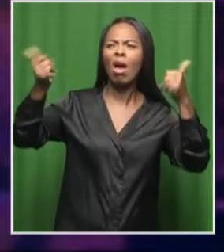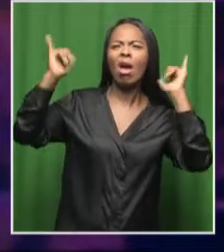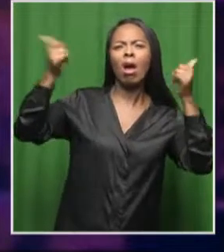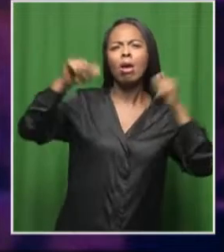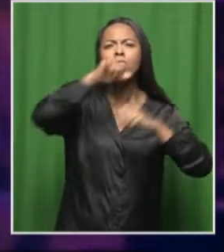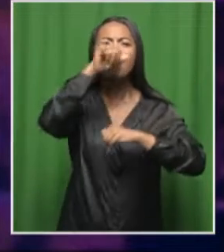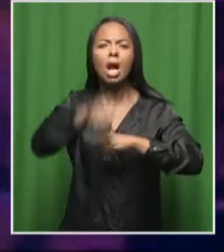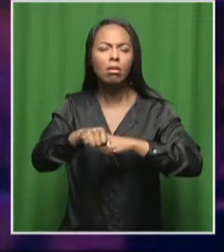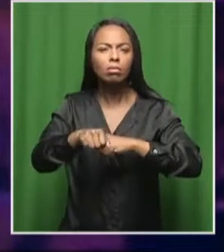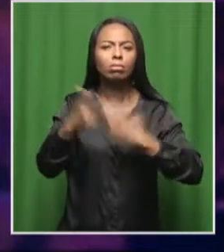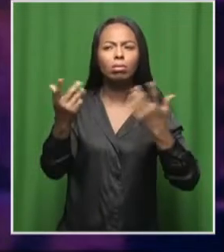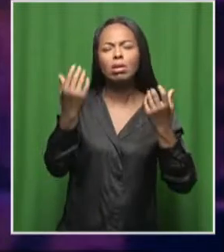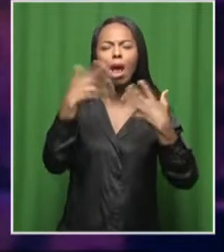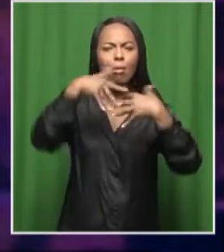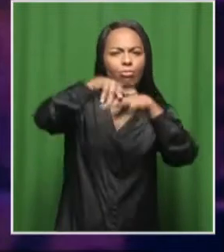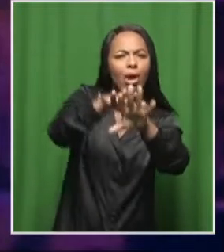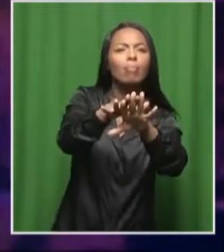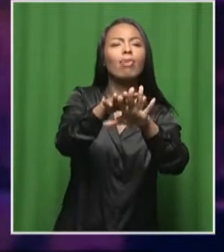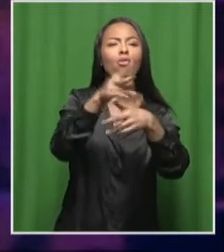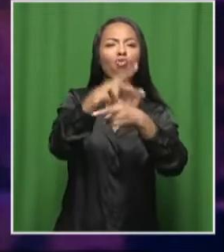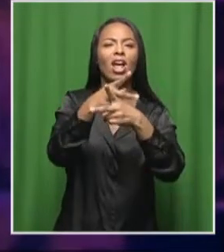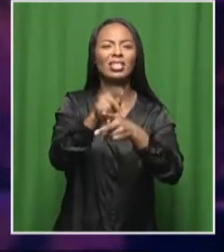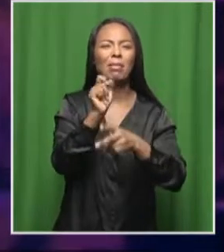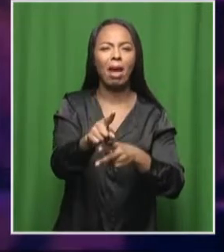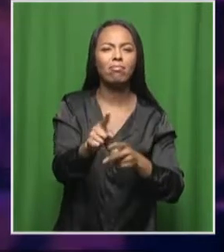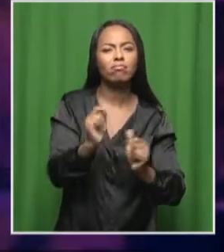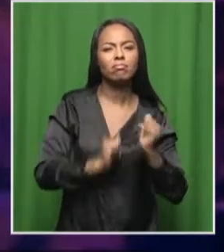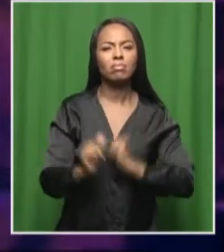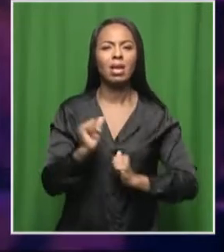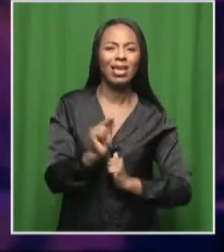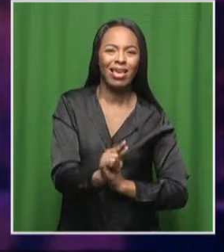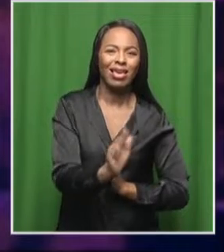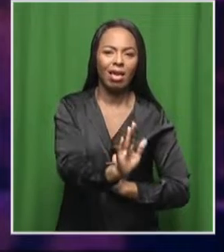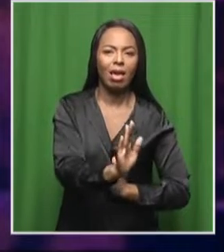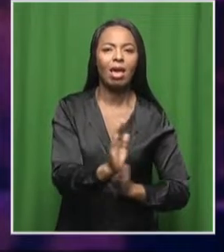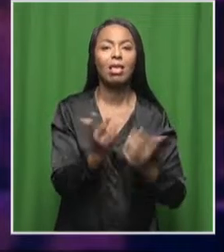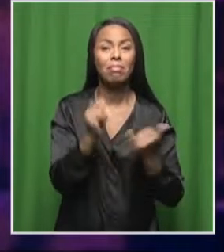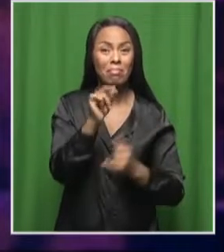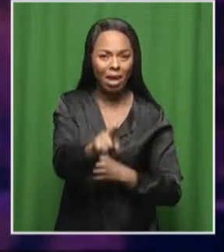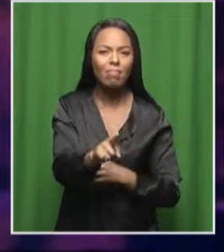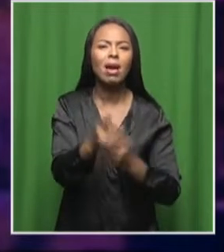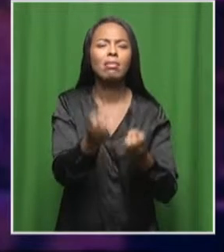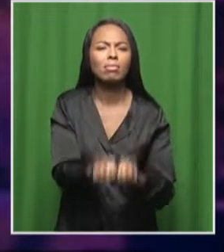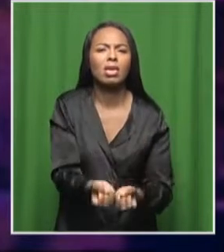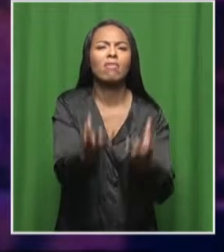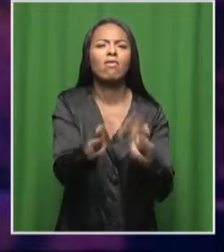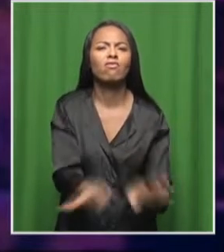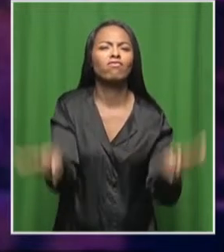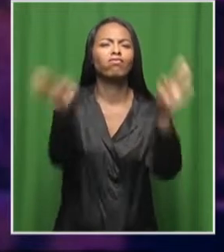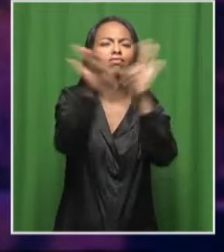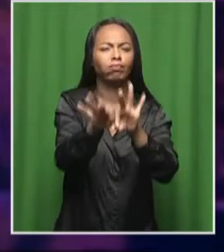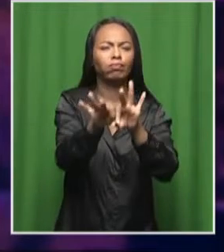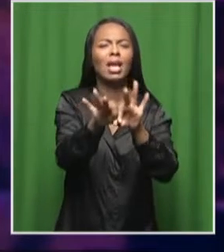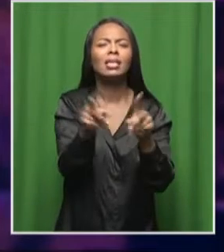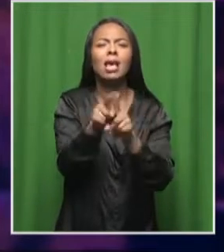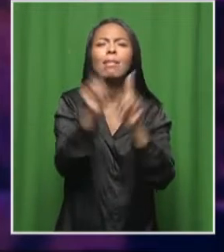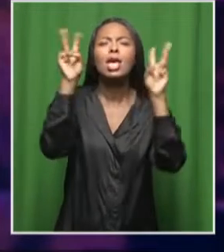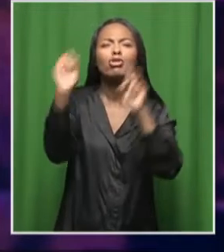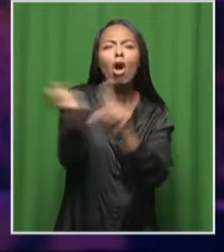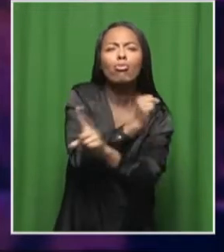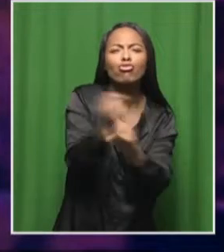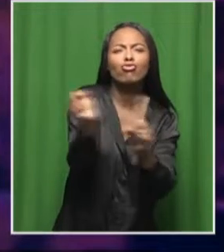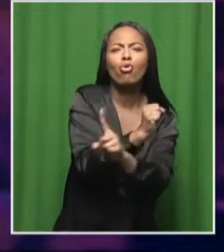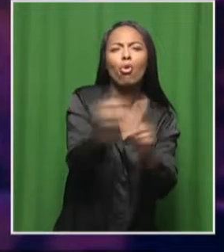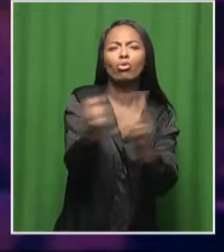you're bringing in that element is there in the production. So those sort of things make it relevant. It deals with the issue of abuse, because you have this